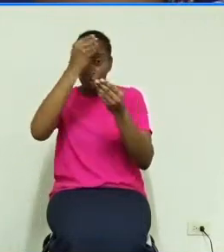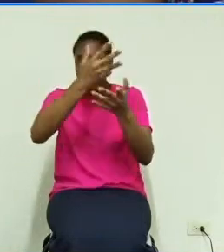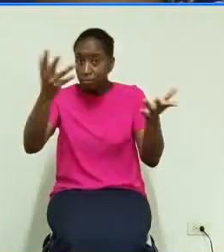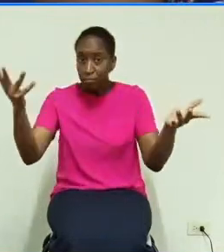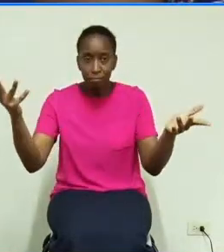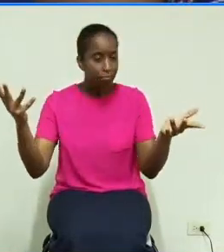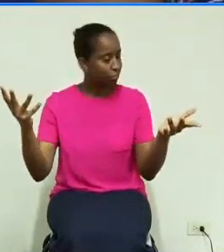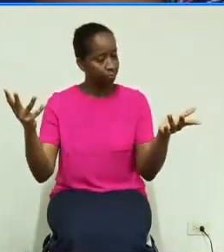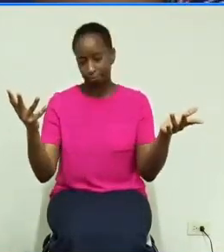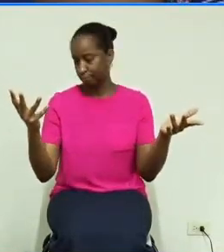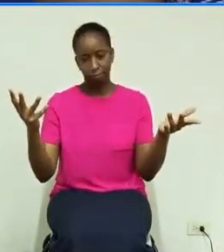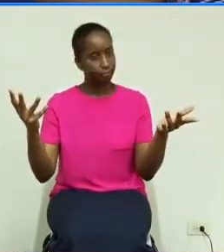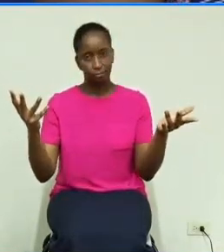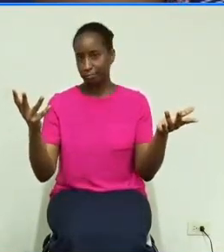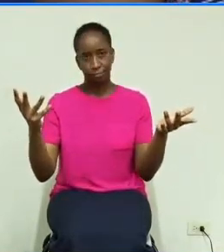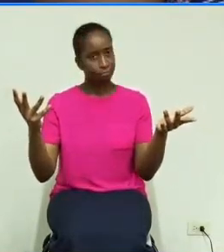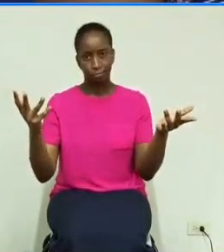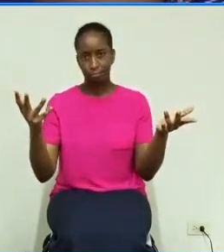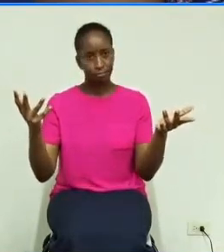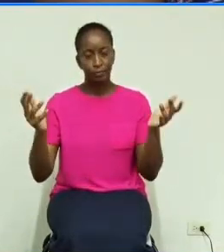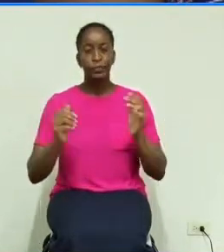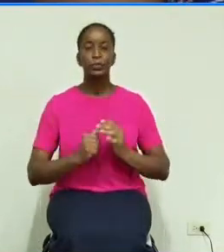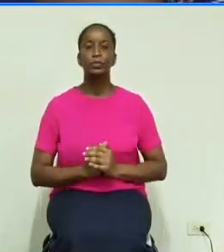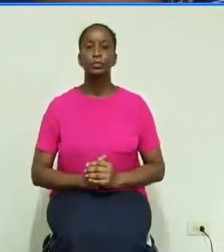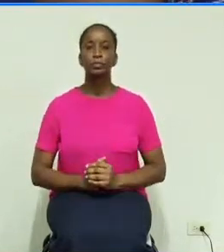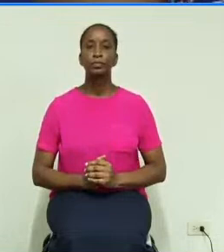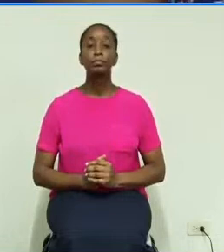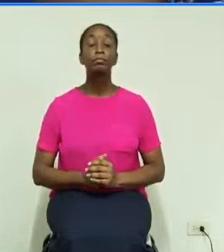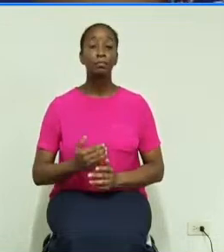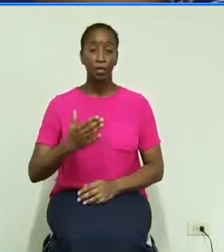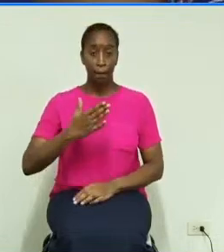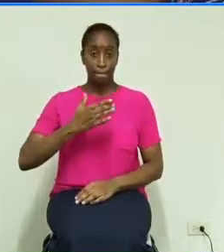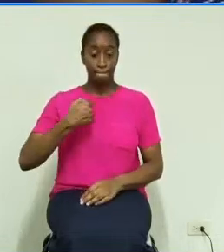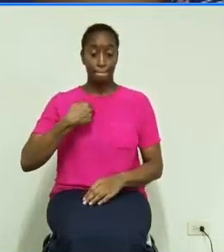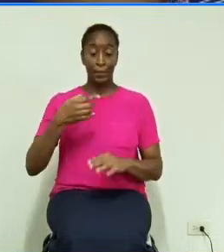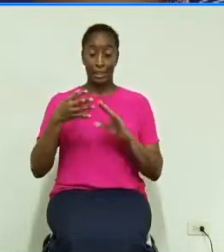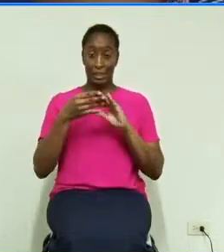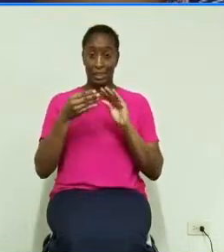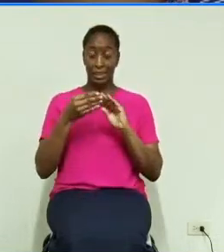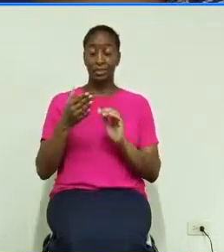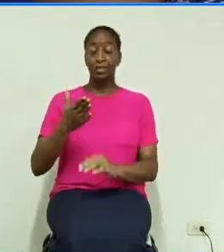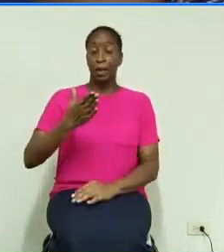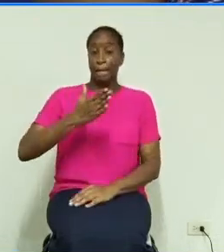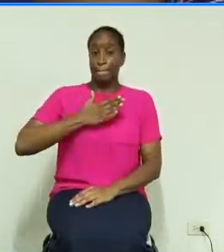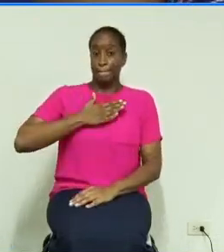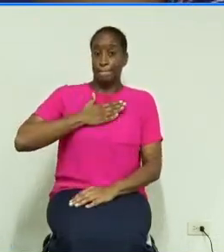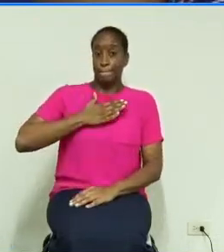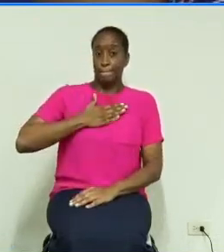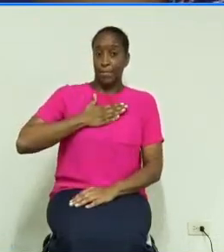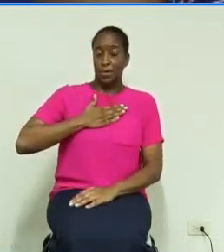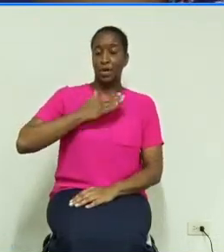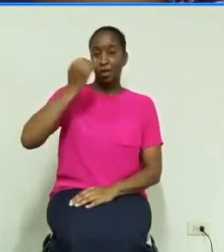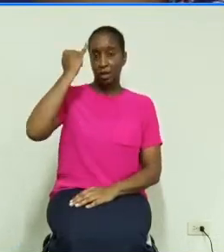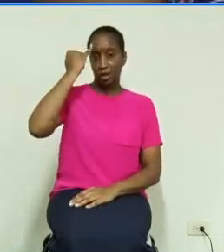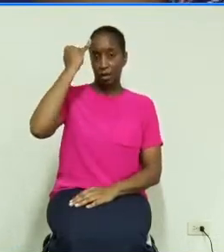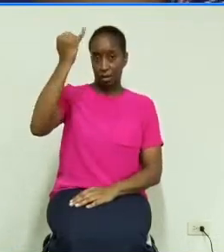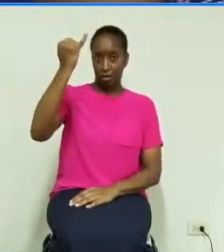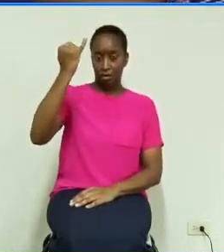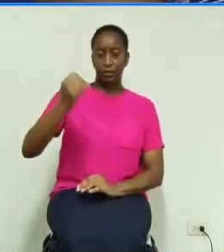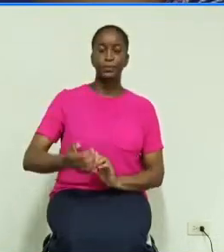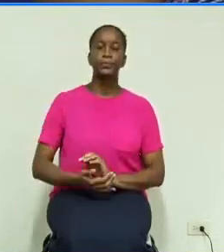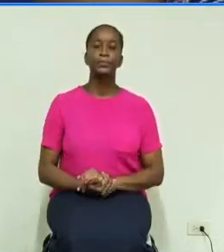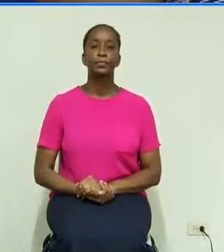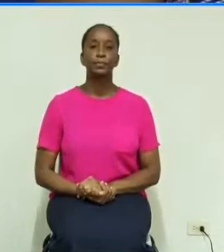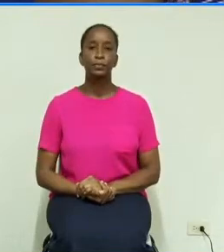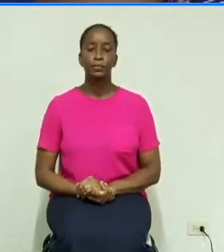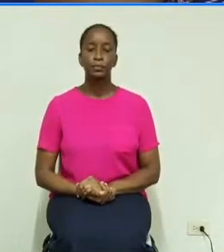with the impression that this is what you're going to see. These are my views. With that firmly stated and in place, let